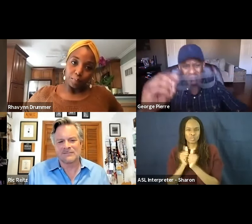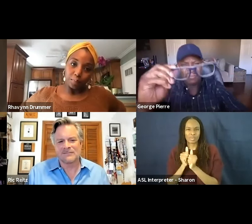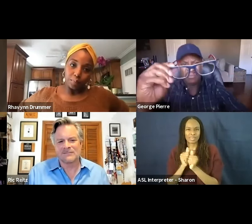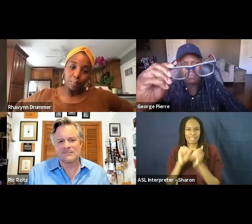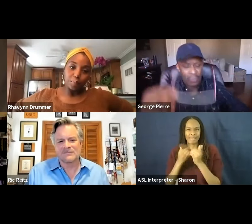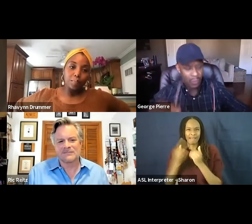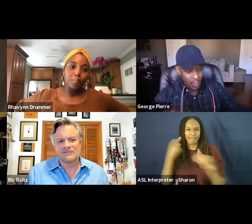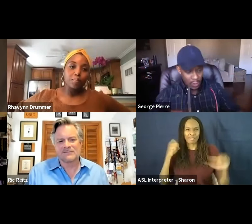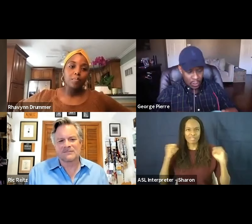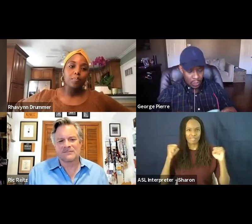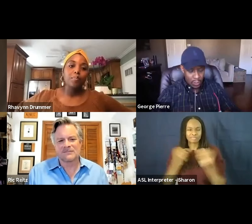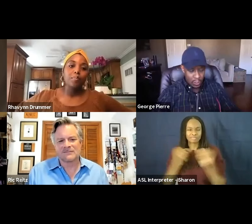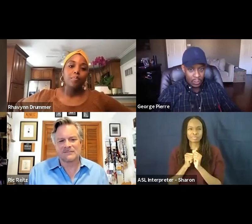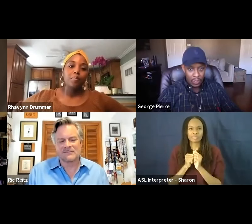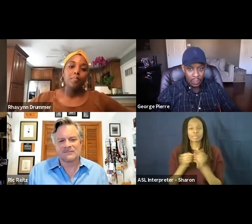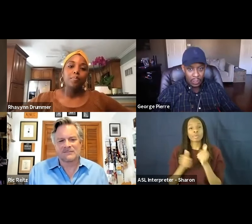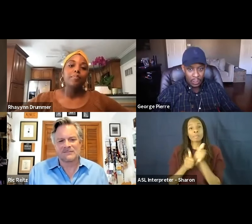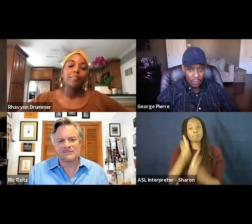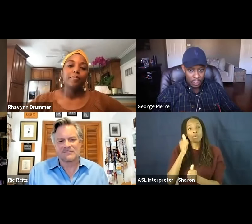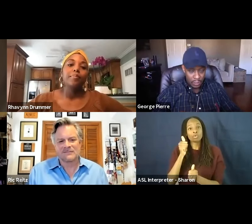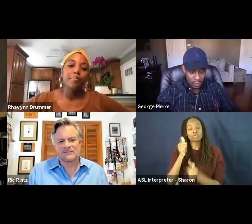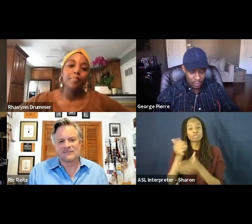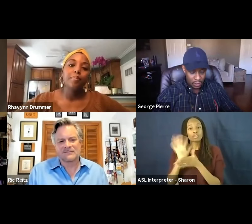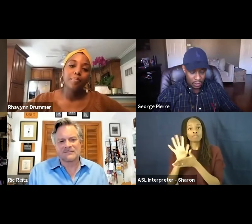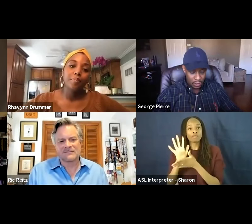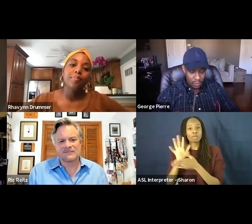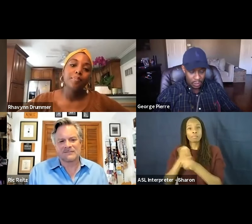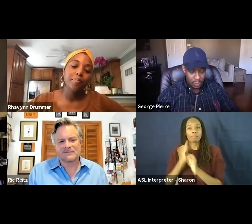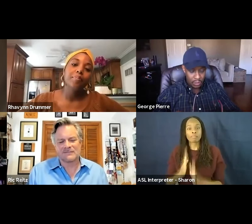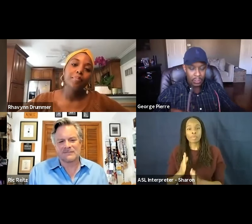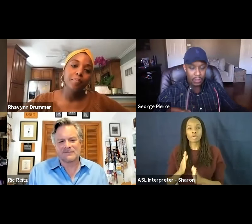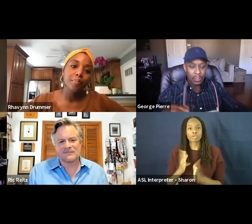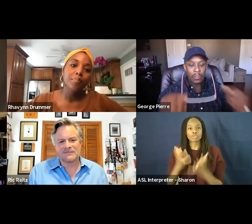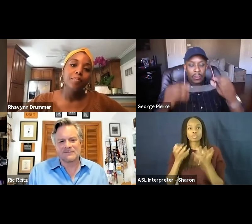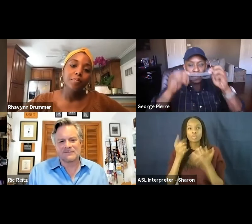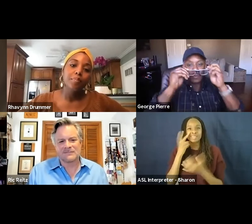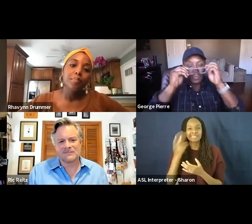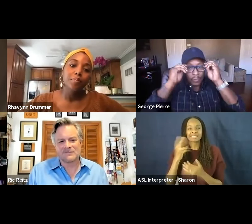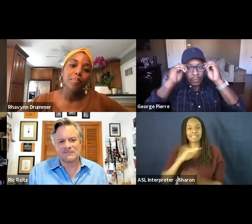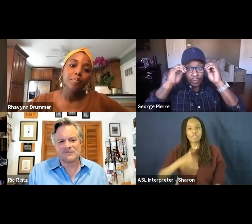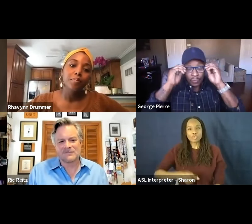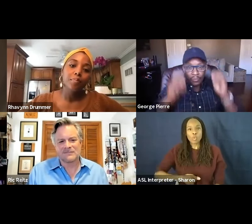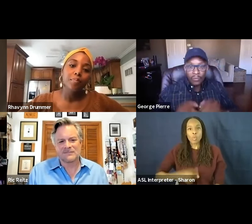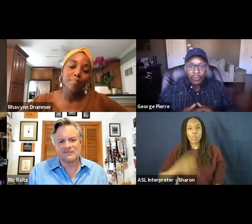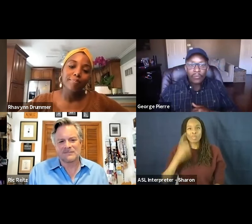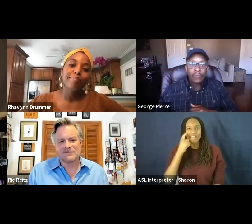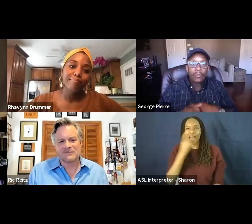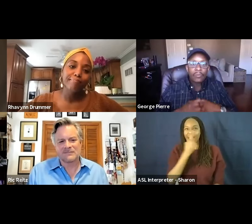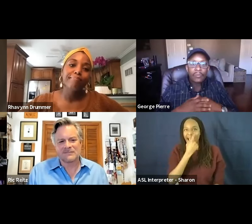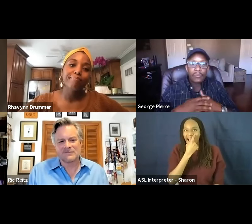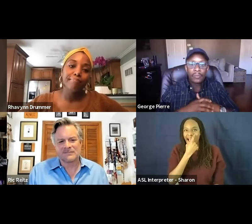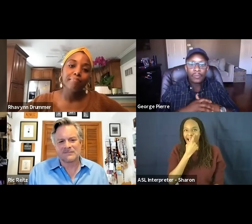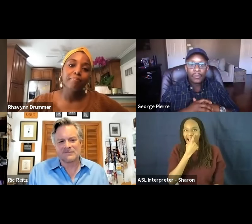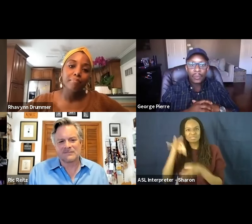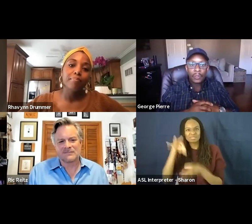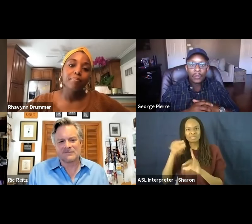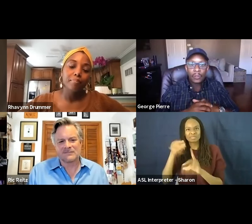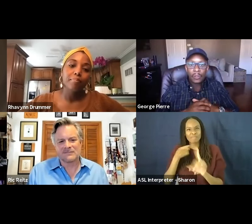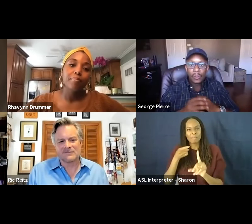Most filmmakers are really looking into the soul through the eyes of the actor. So generally we